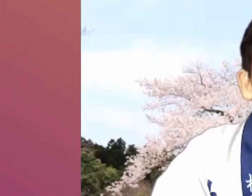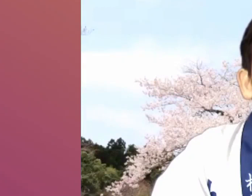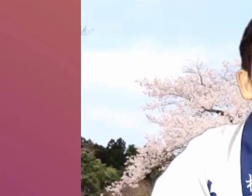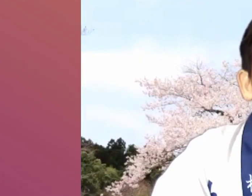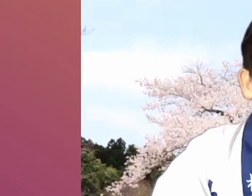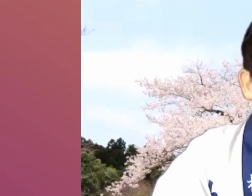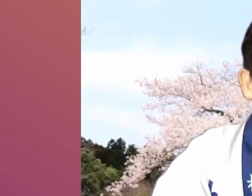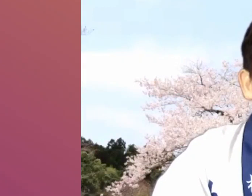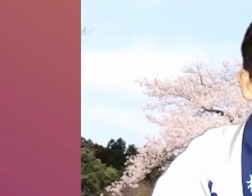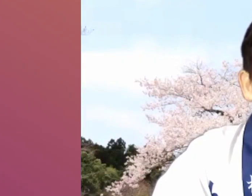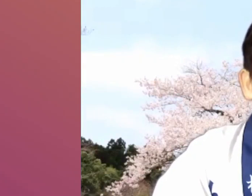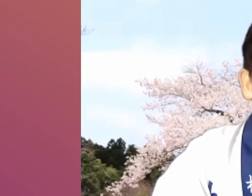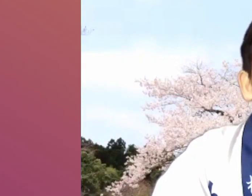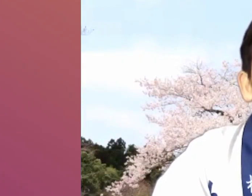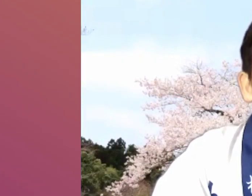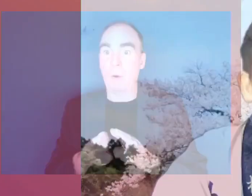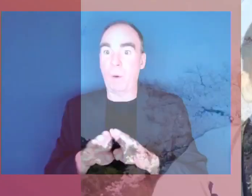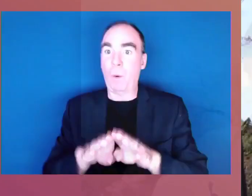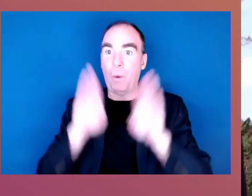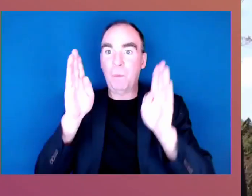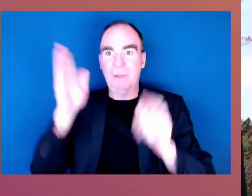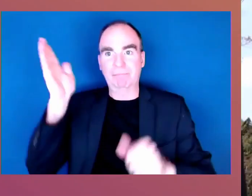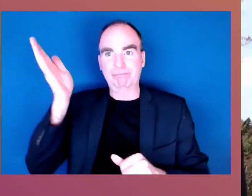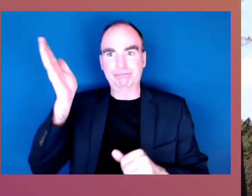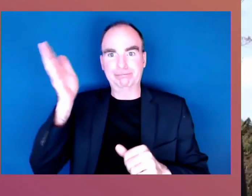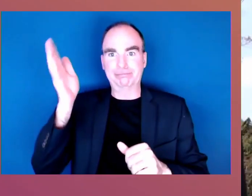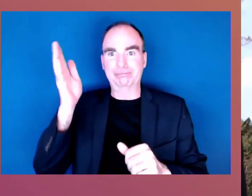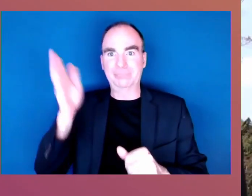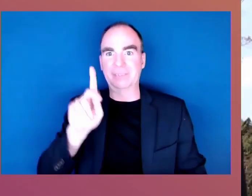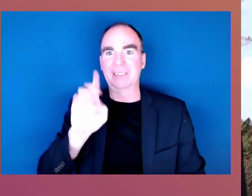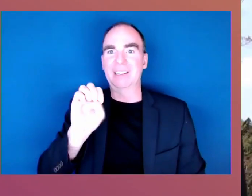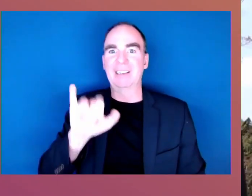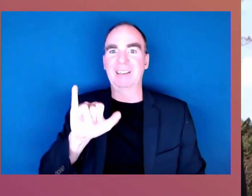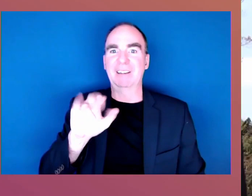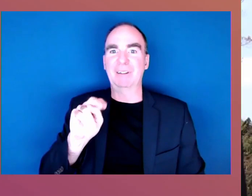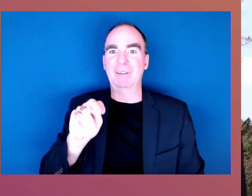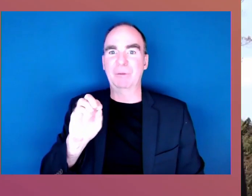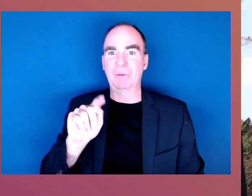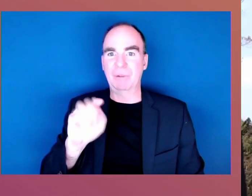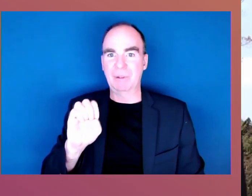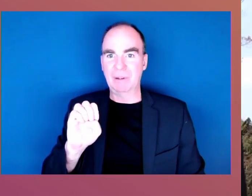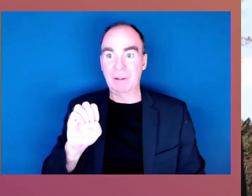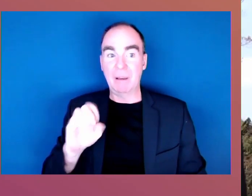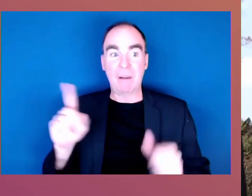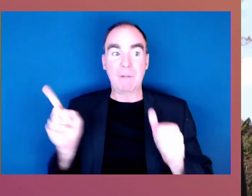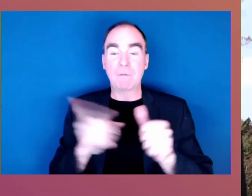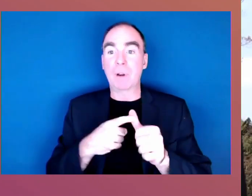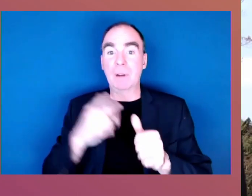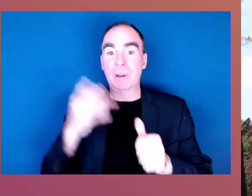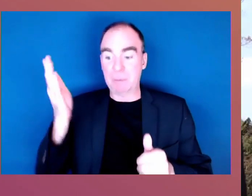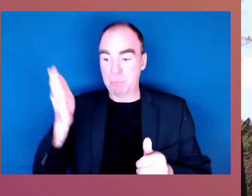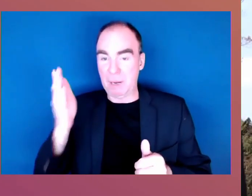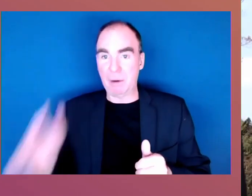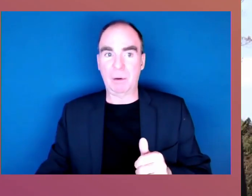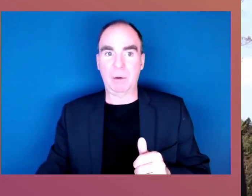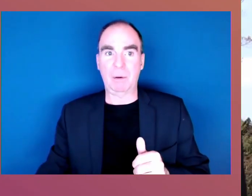Let's start the opening keynote. Now it's my great pleasure to introduce our first keynote speaker, Chieko